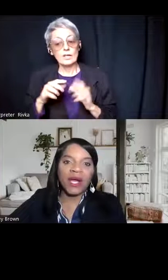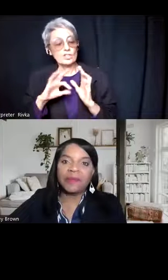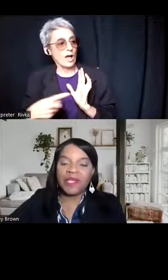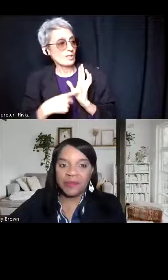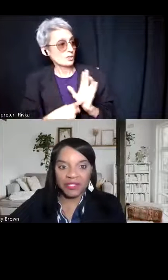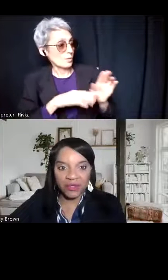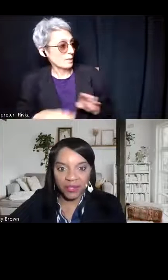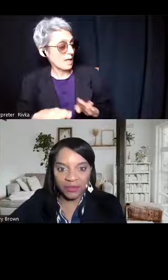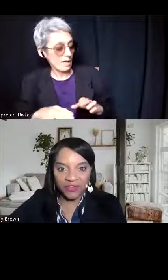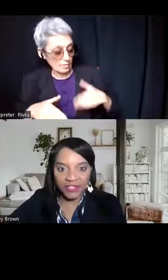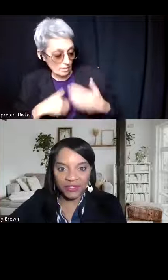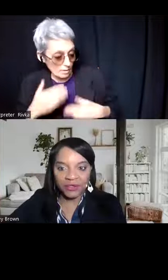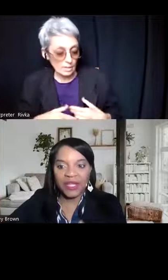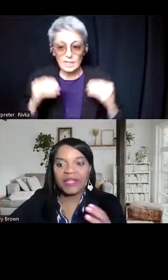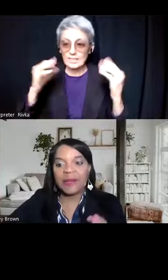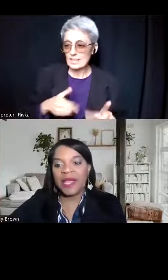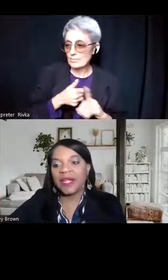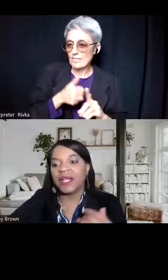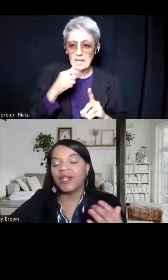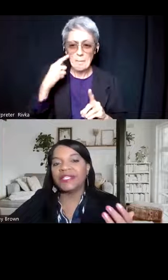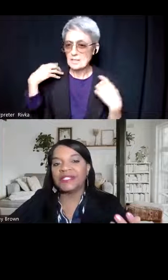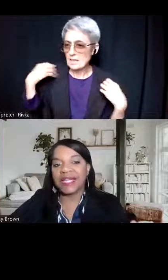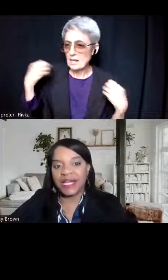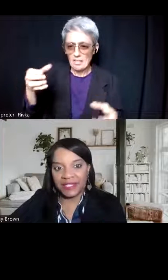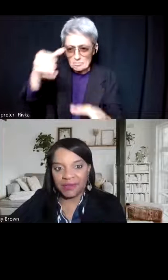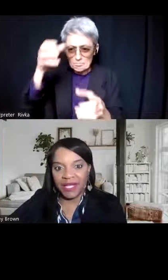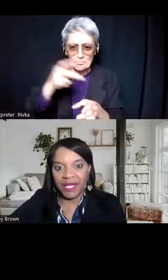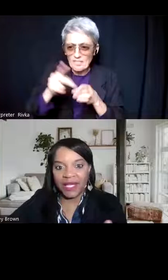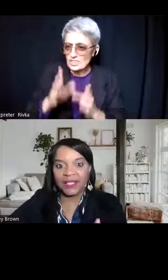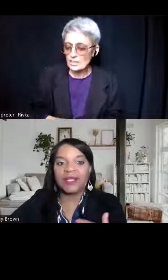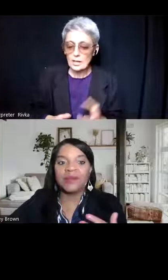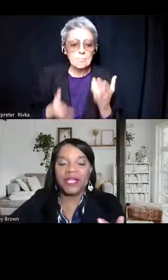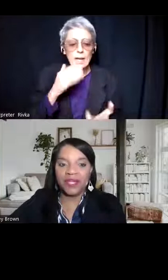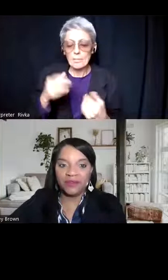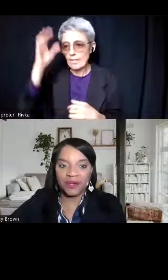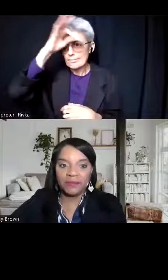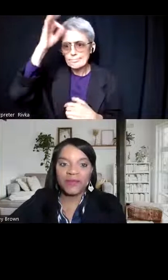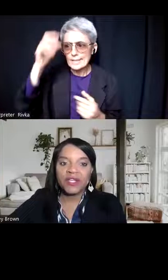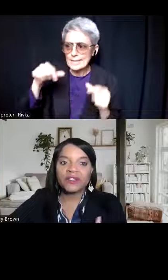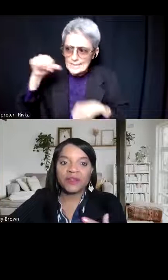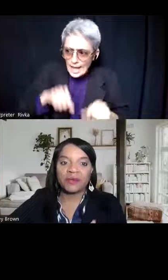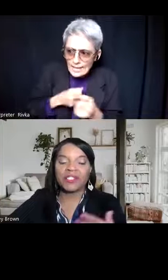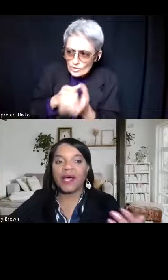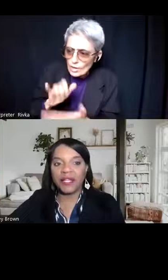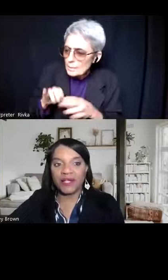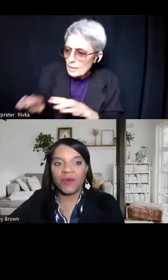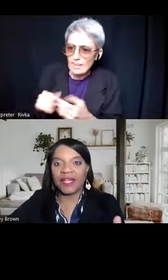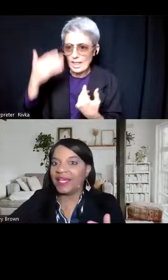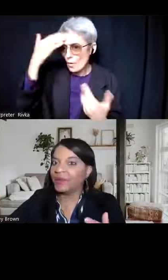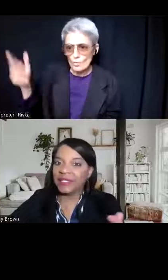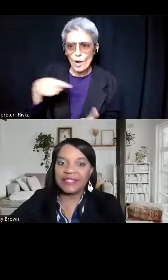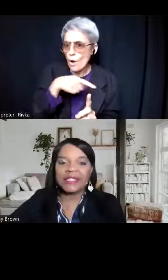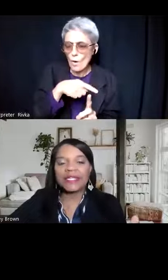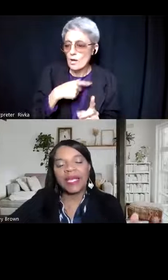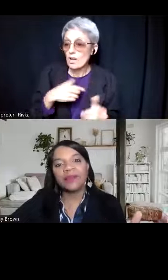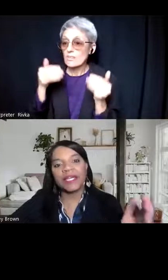may not be a mental health professional. They may not know the science behind the behavior. So they respond in a way